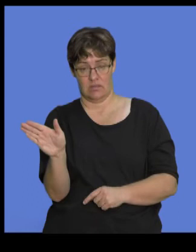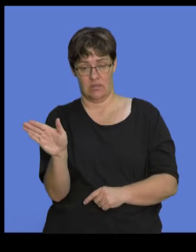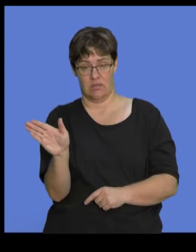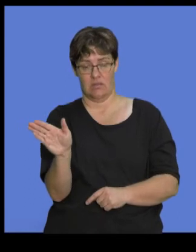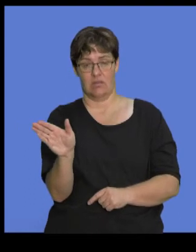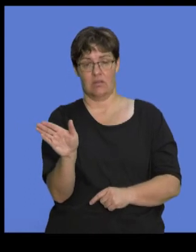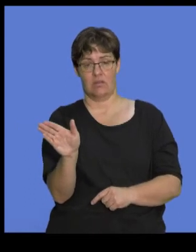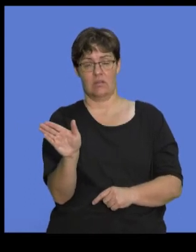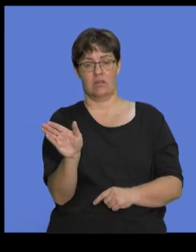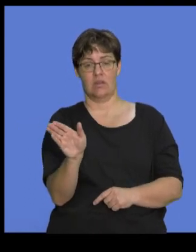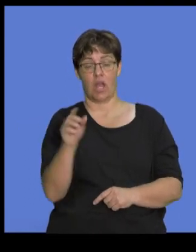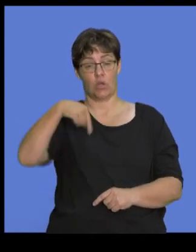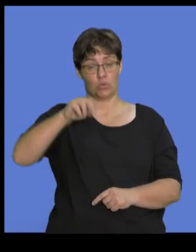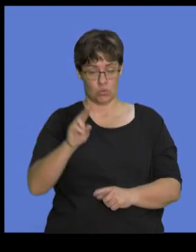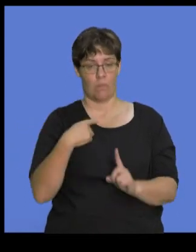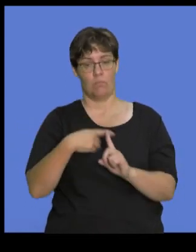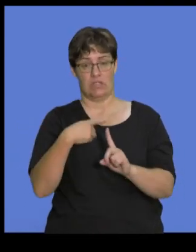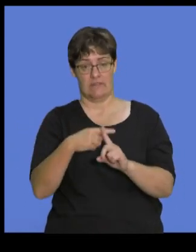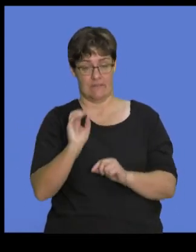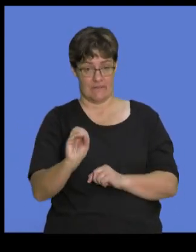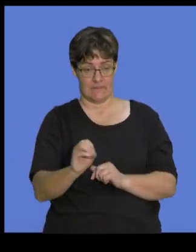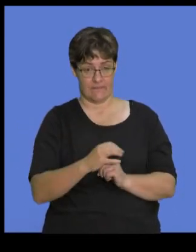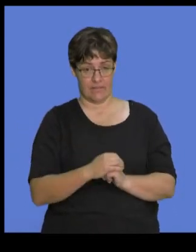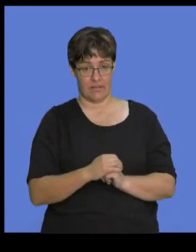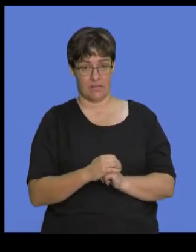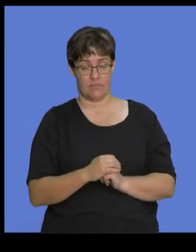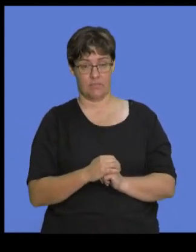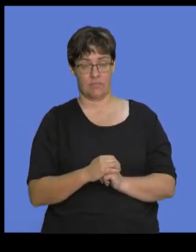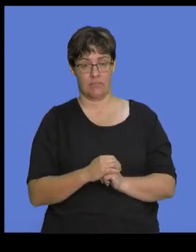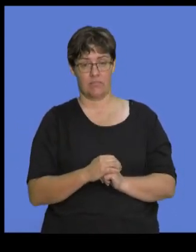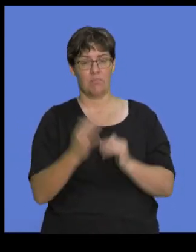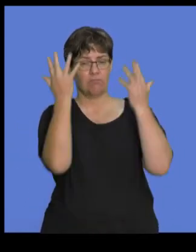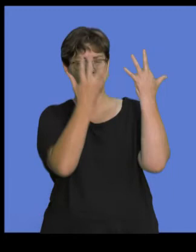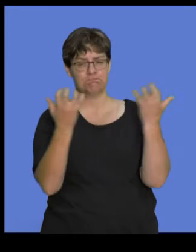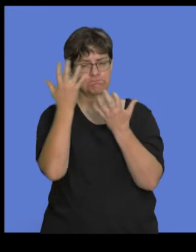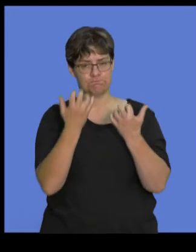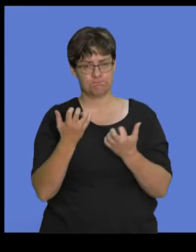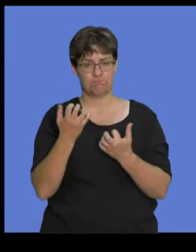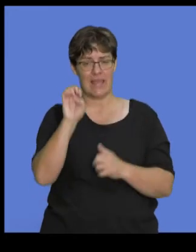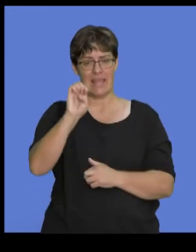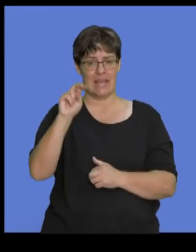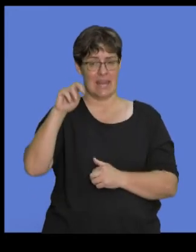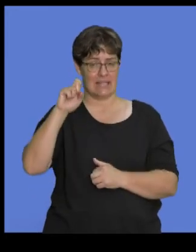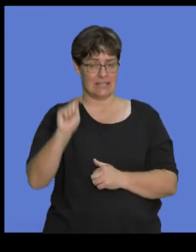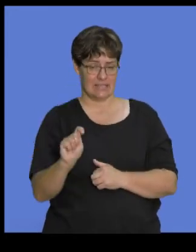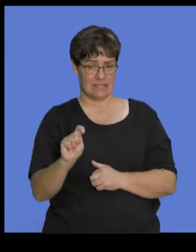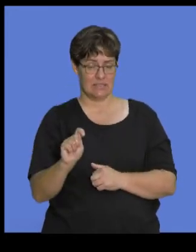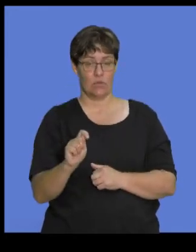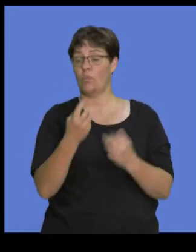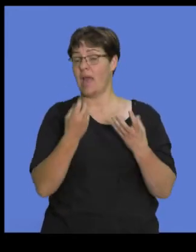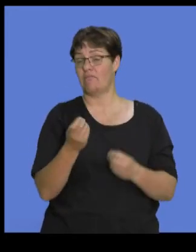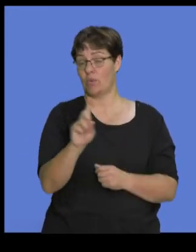direction towards Q2 is positive, okay? So if we do our calculation of E net, we'll have our E